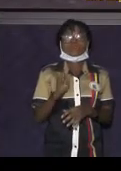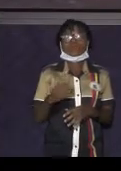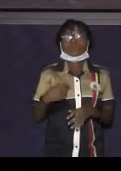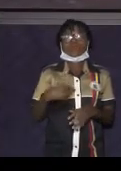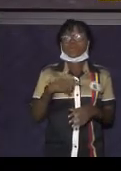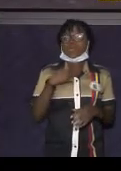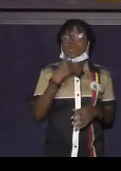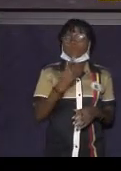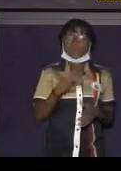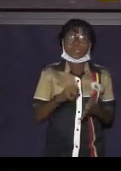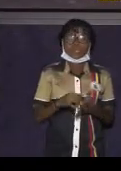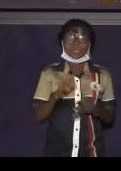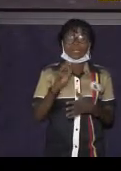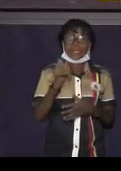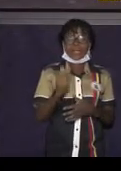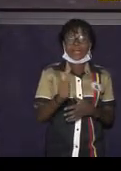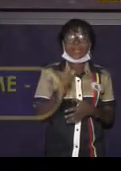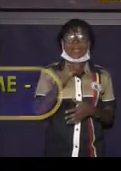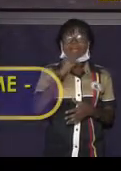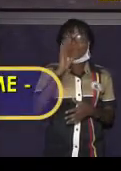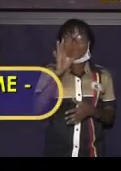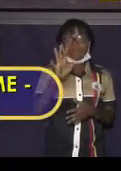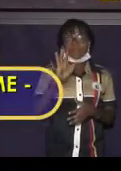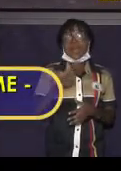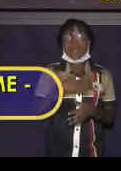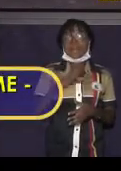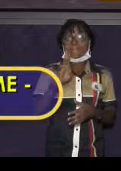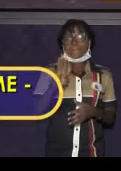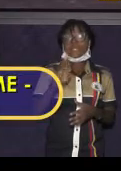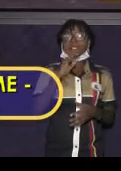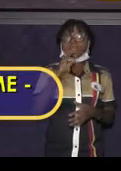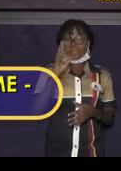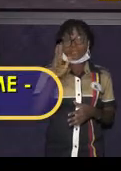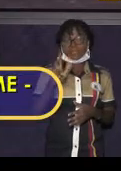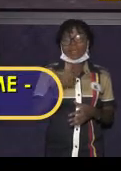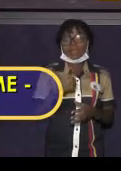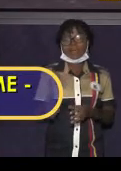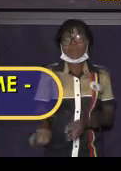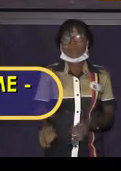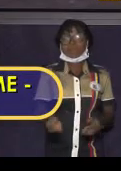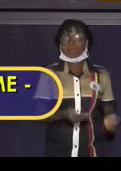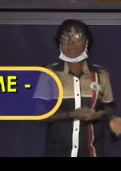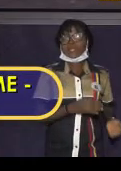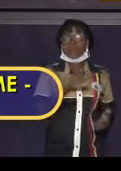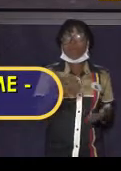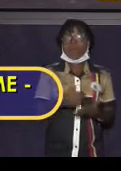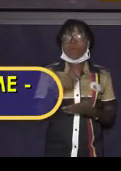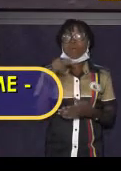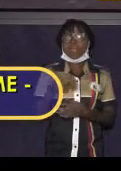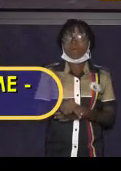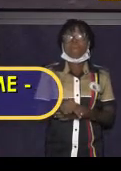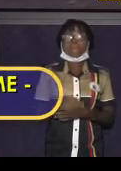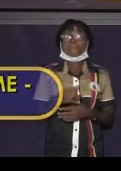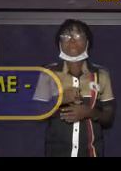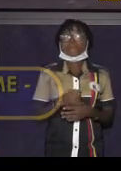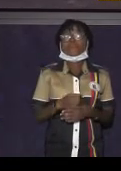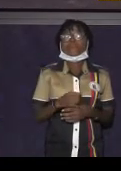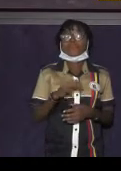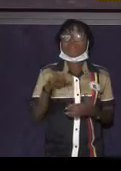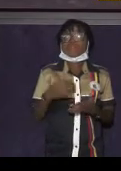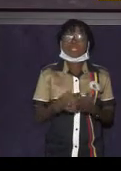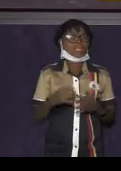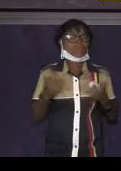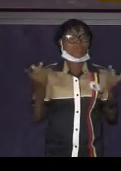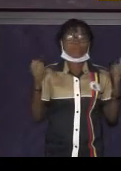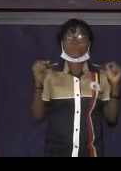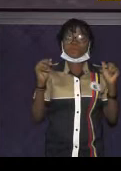we are told that a is 5 and b is 3. So I just bring every other thing down. Equality sign comes down, 3 comes down, multiplication comes